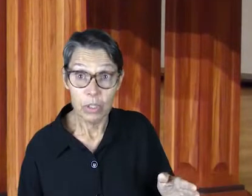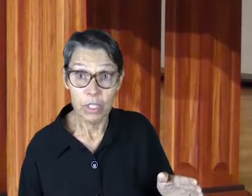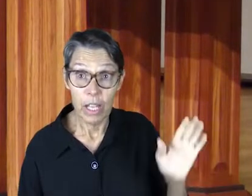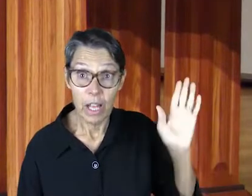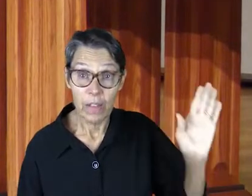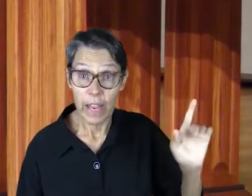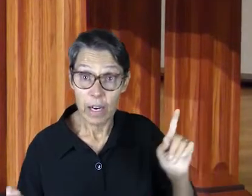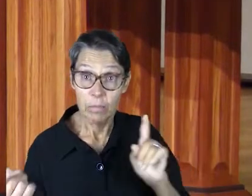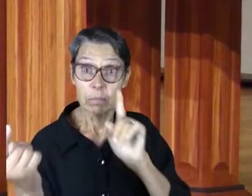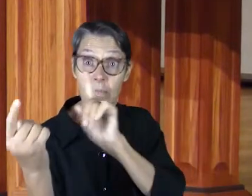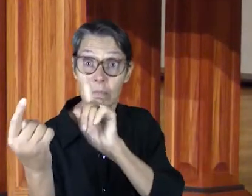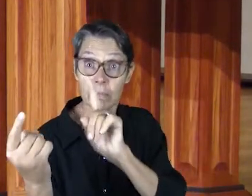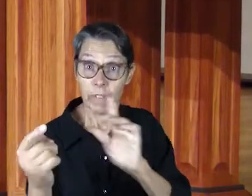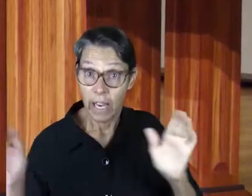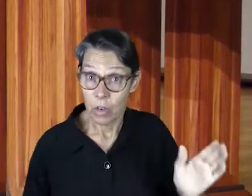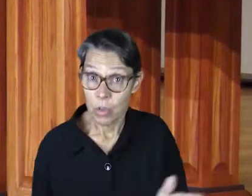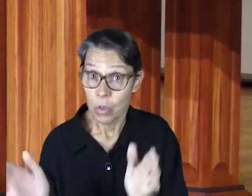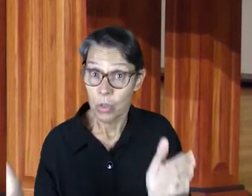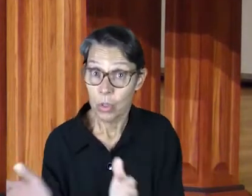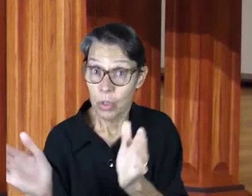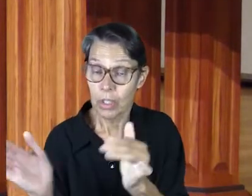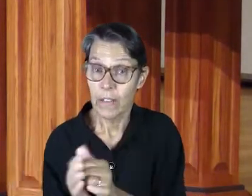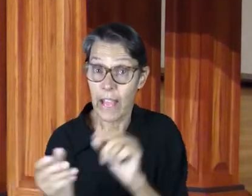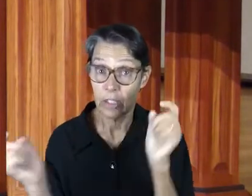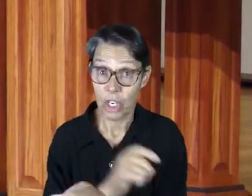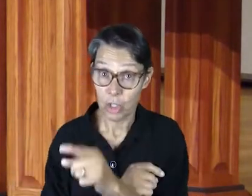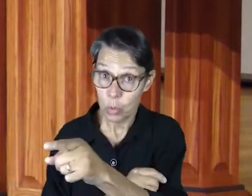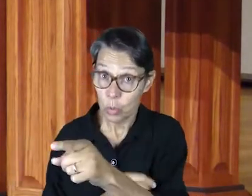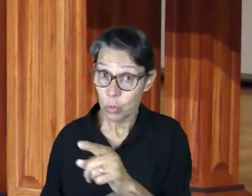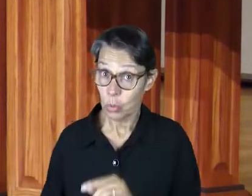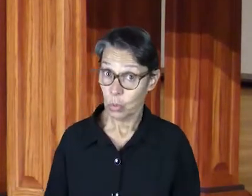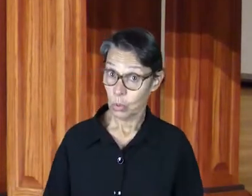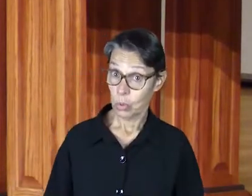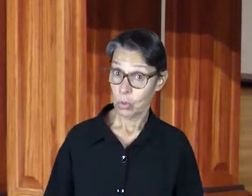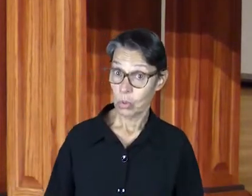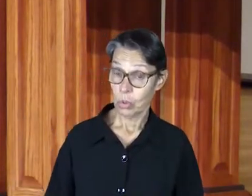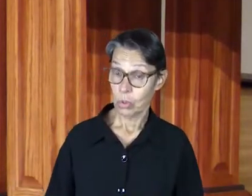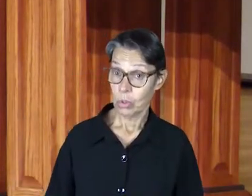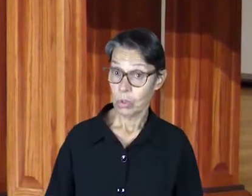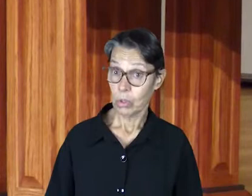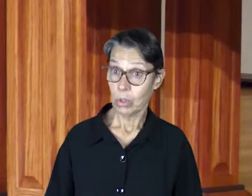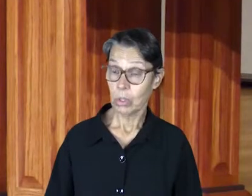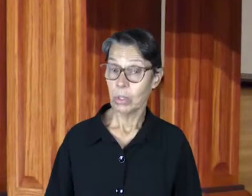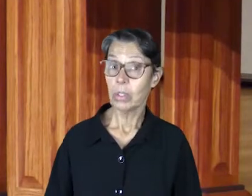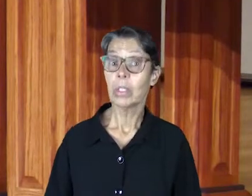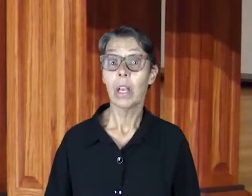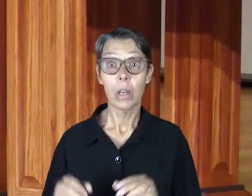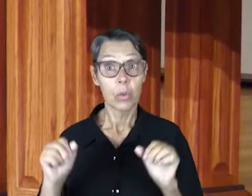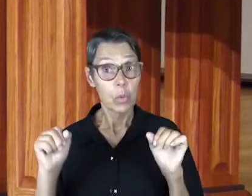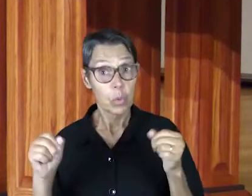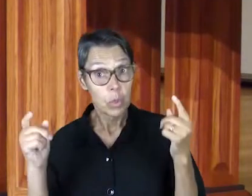did that experience with that encourager, did it make a difference for you? And might it be